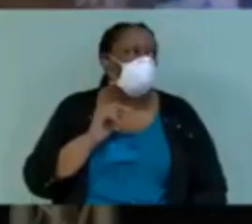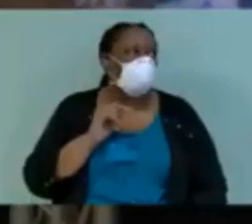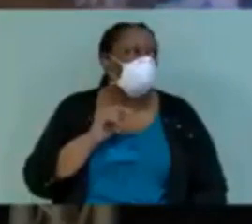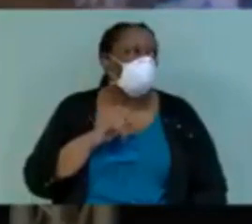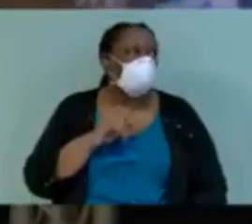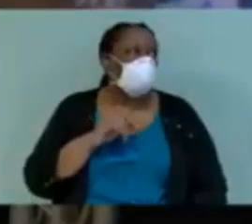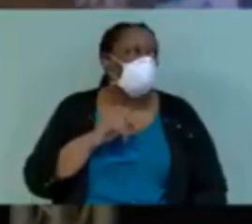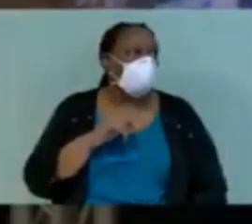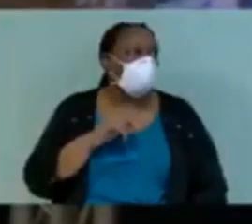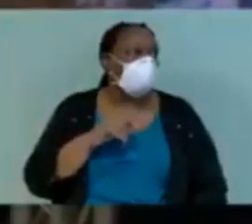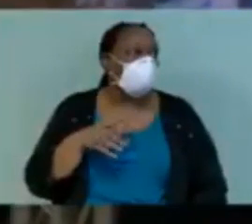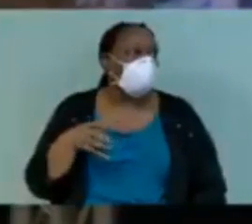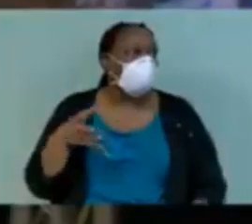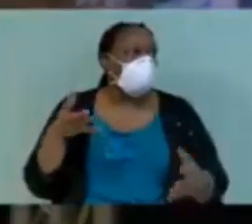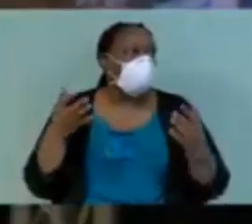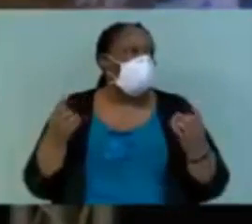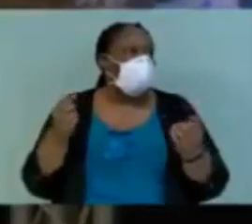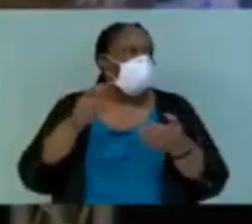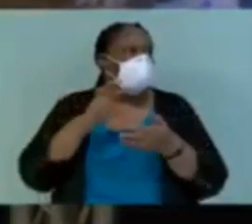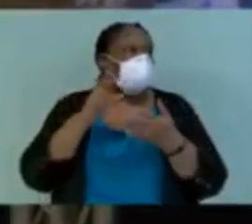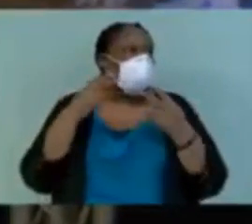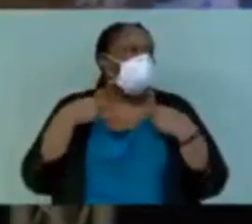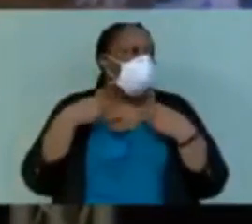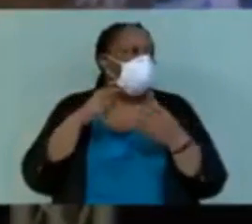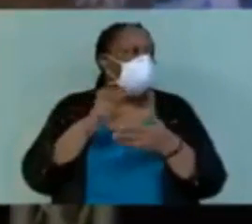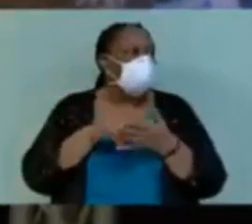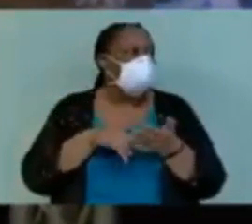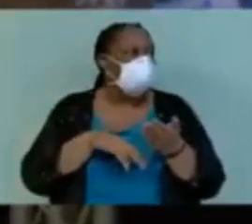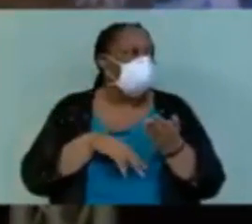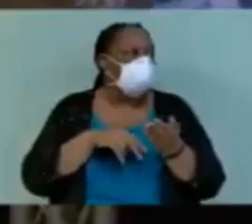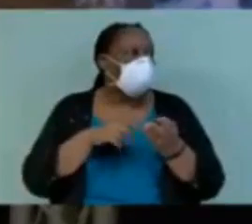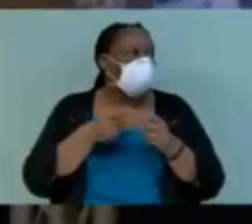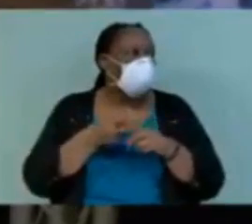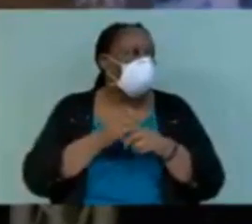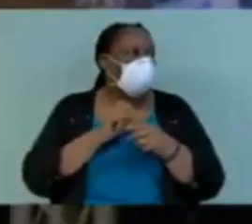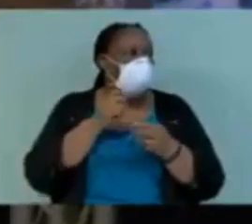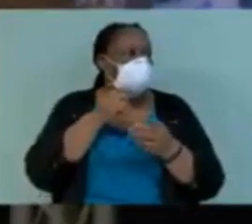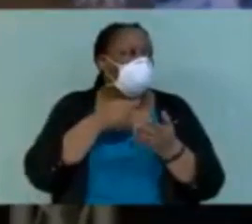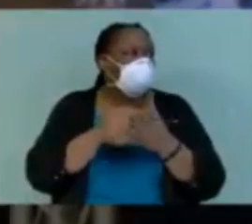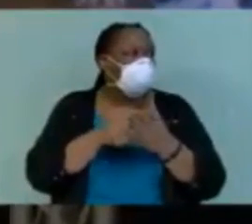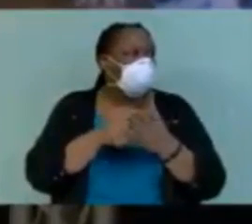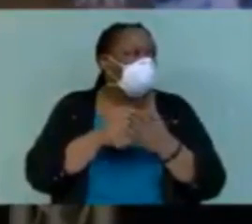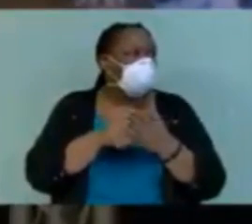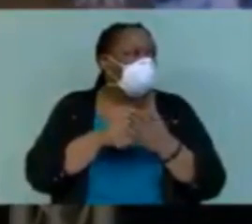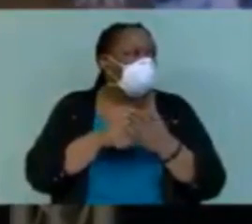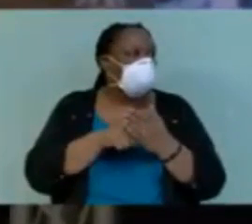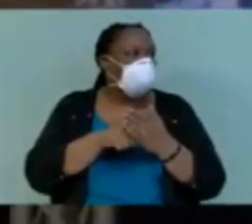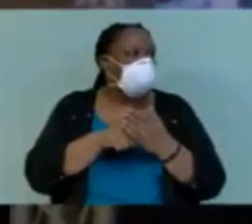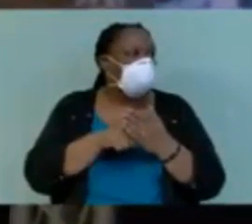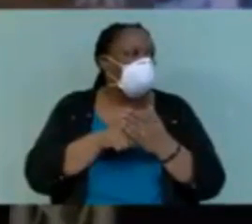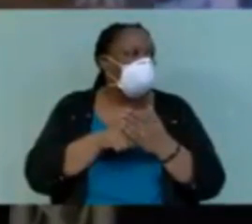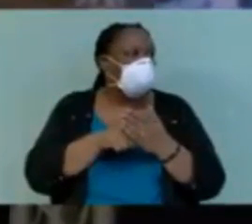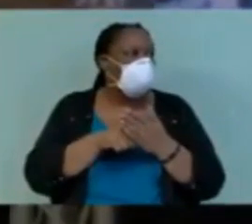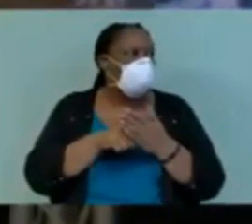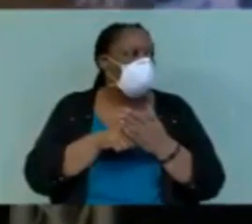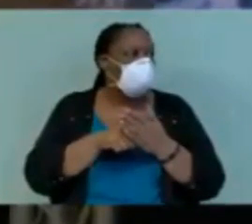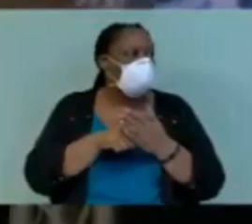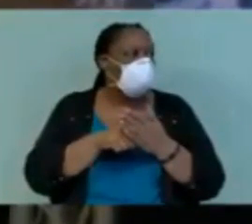here sitting with us. Thank you very much, and we look forward to your continued